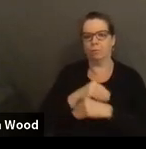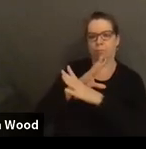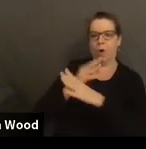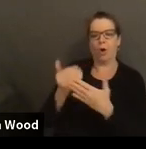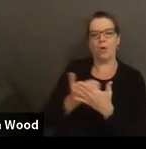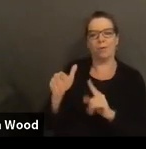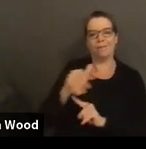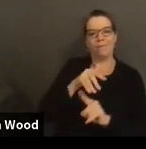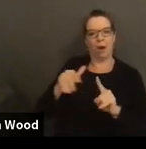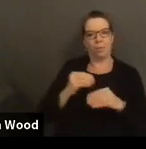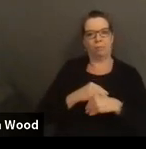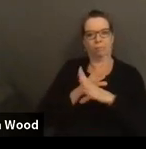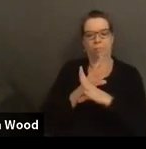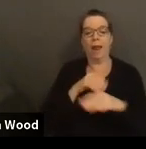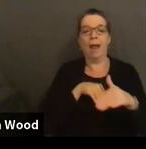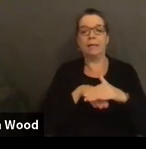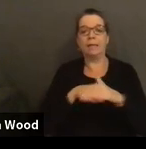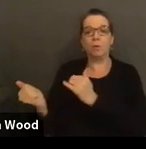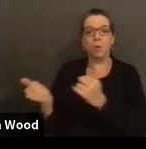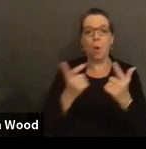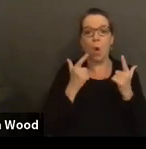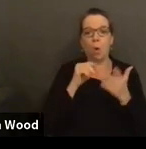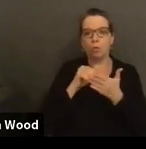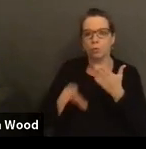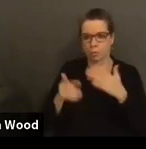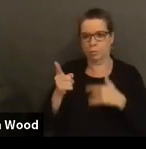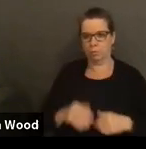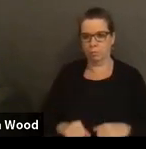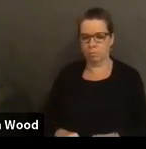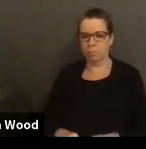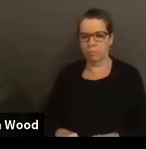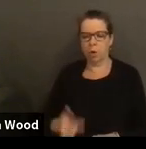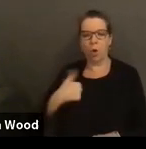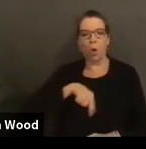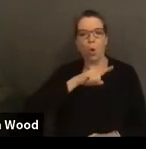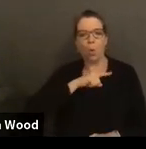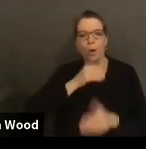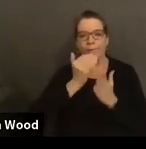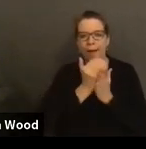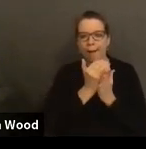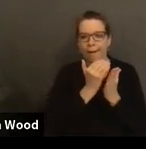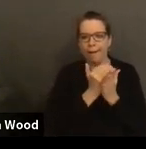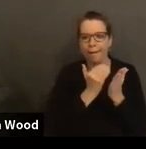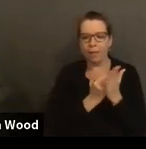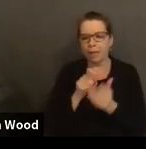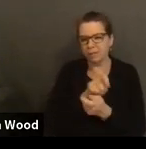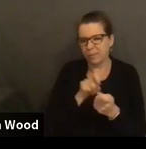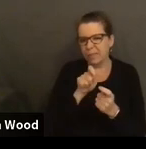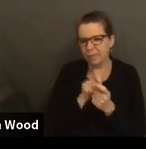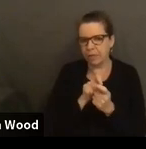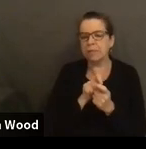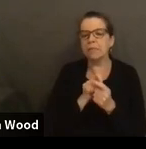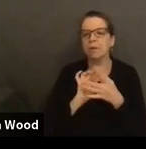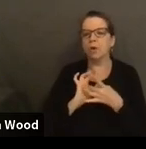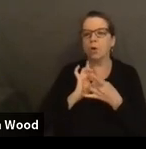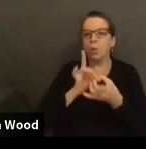environment and accessible to all learners. We've outlined some specifics to this in